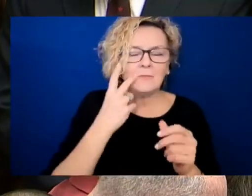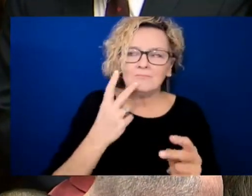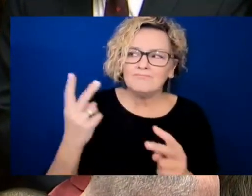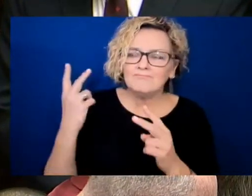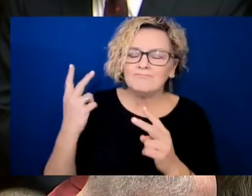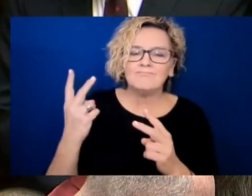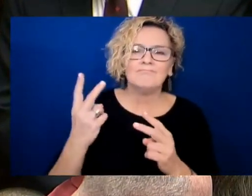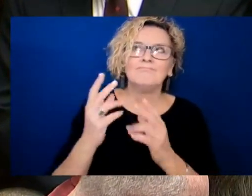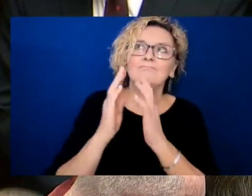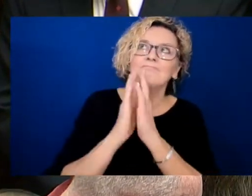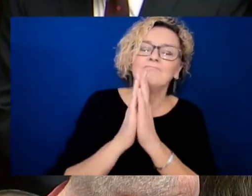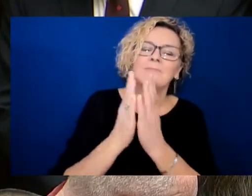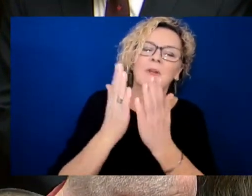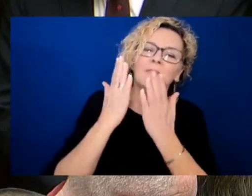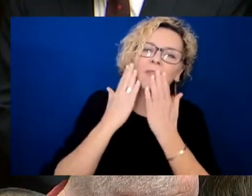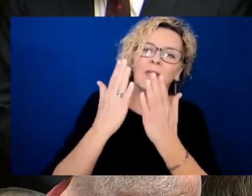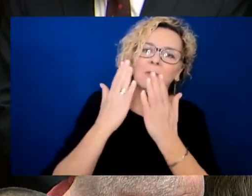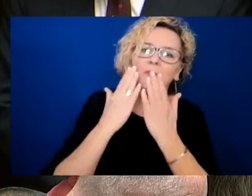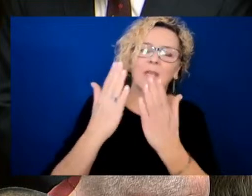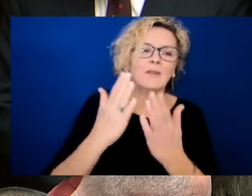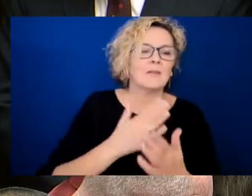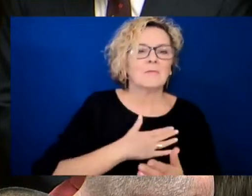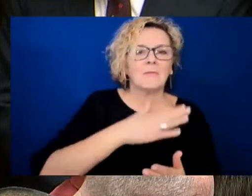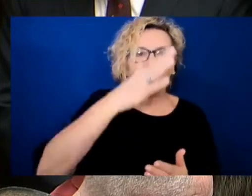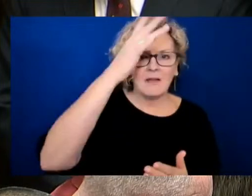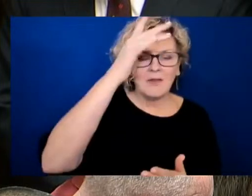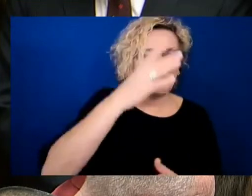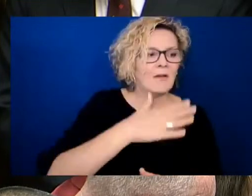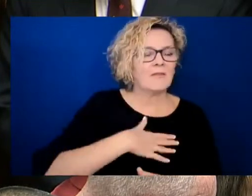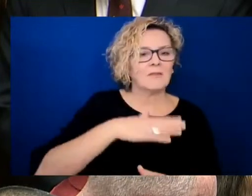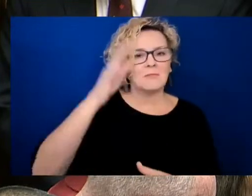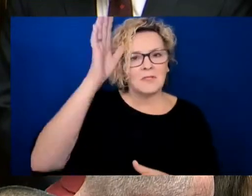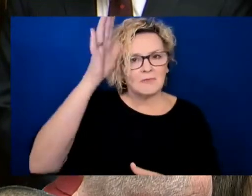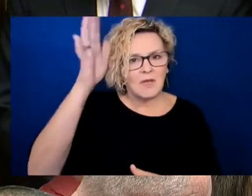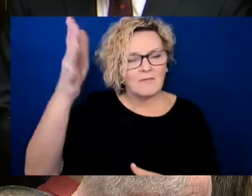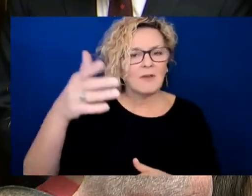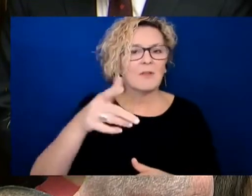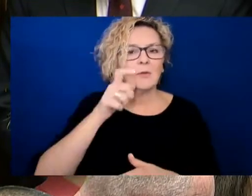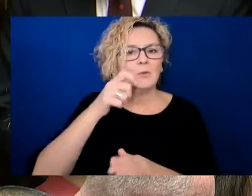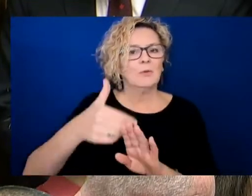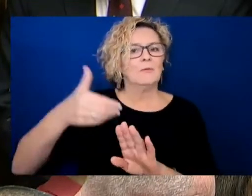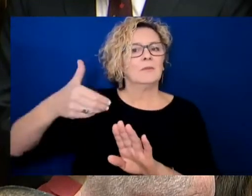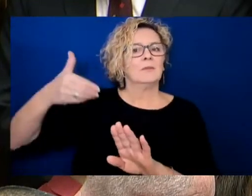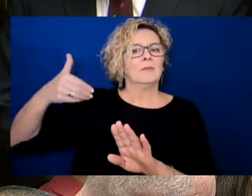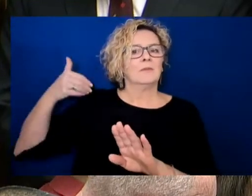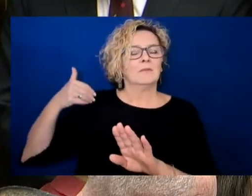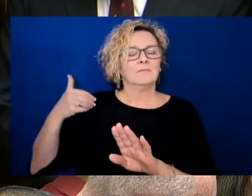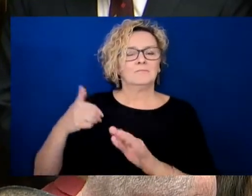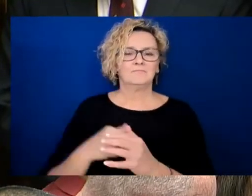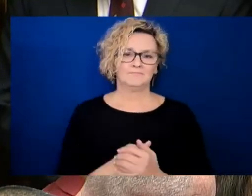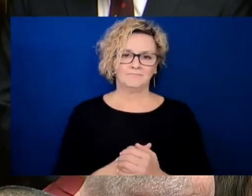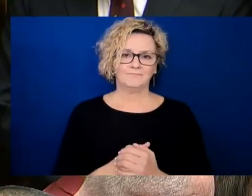today. And I really thank Brother Butch for the welcoming